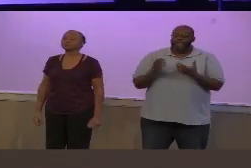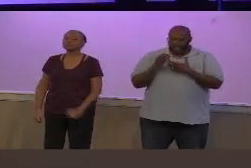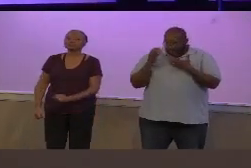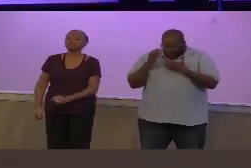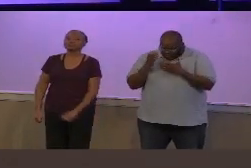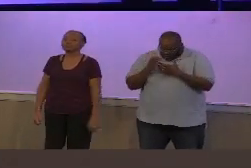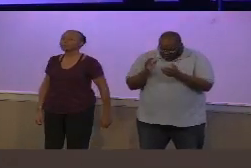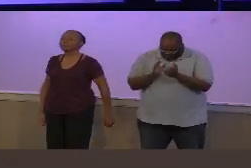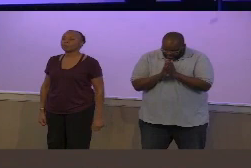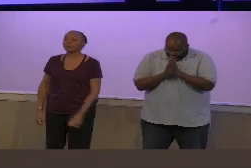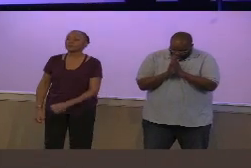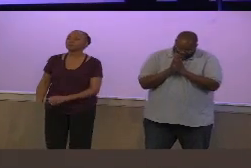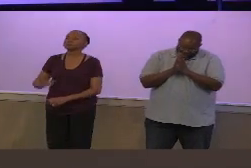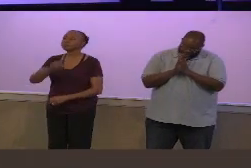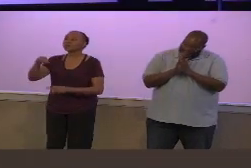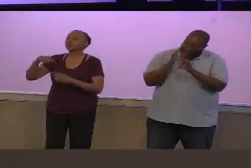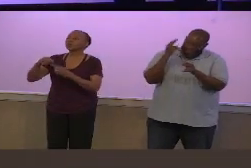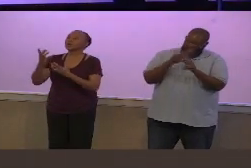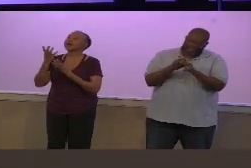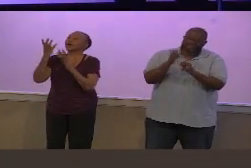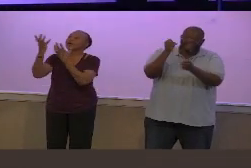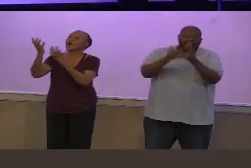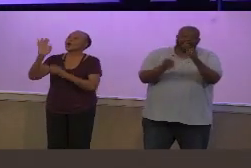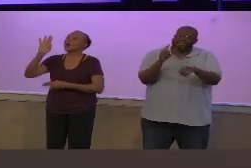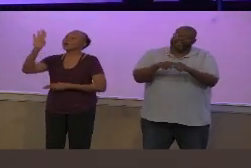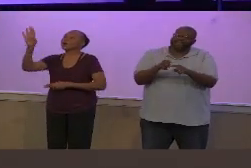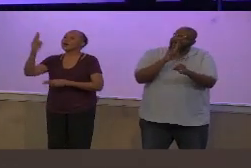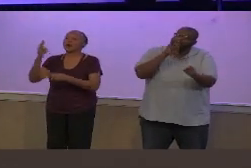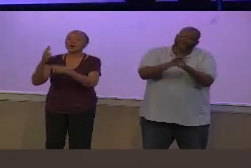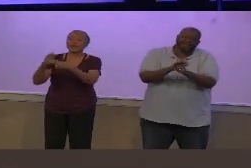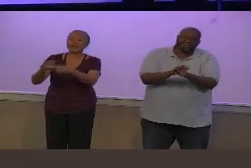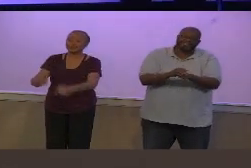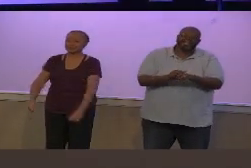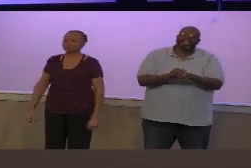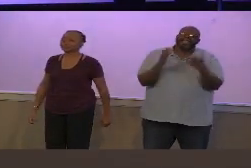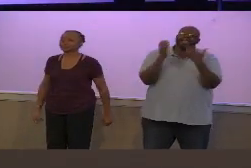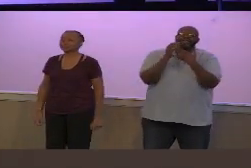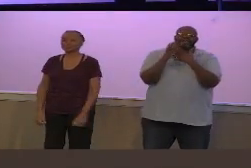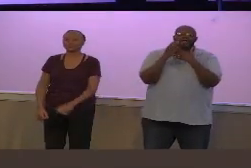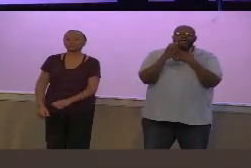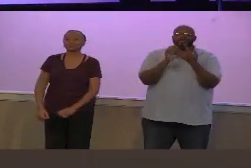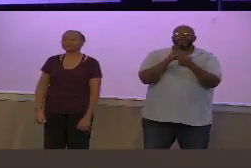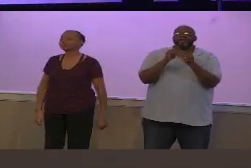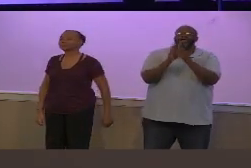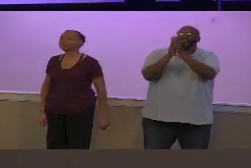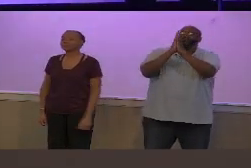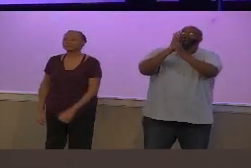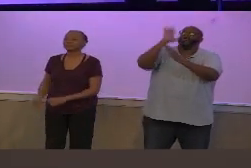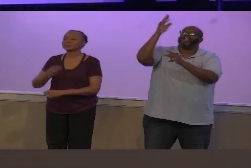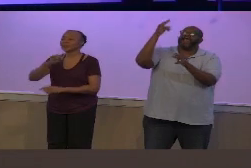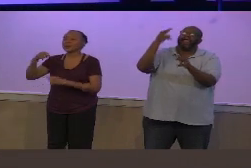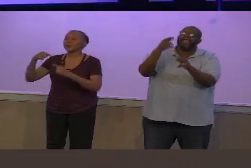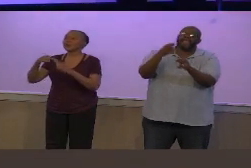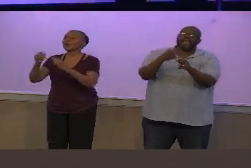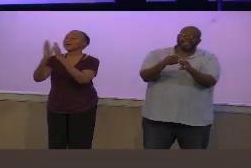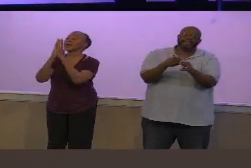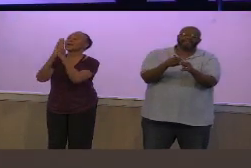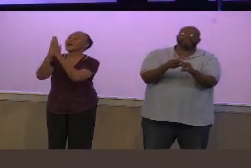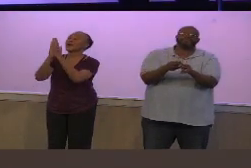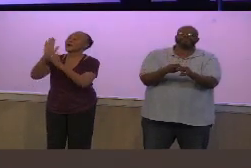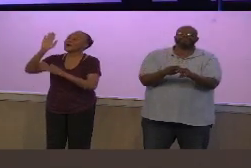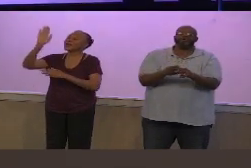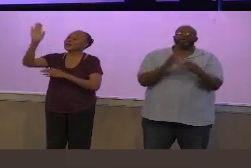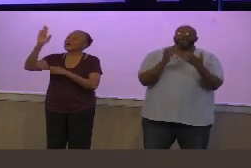Hey, when I call your name, this is the last time, I promise y'all. Hey, when I call your